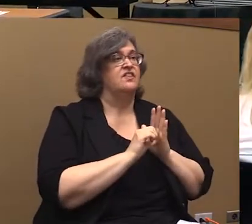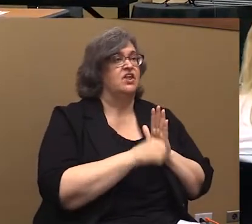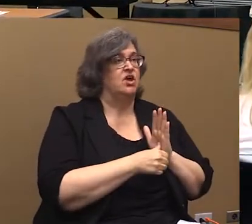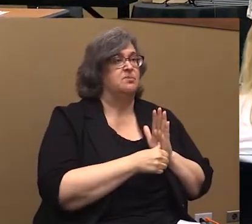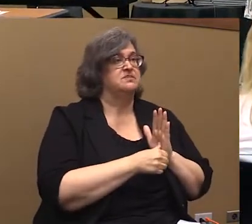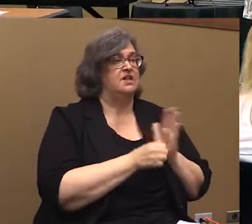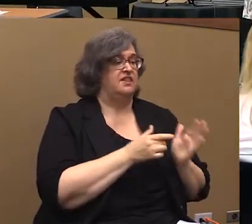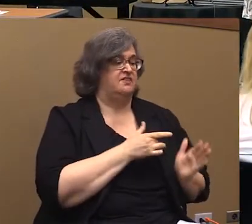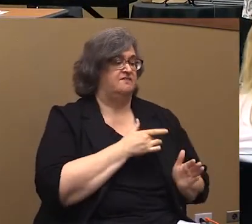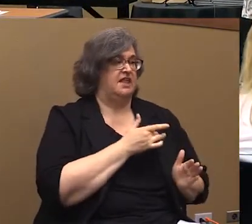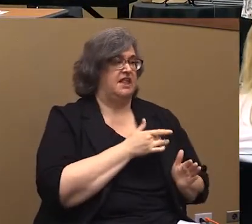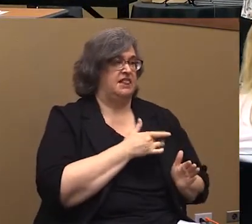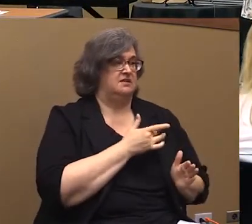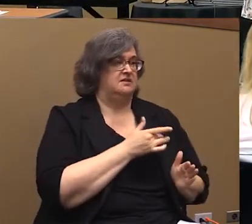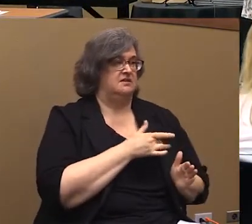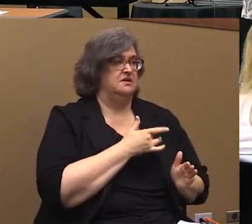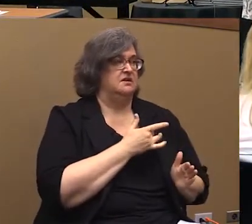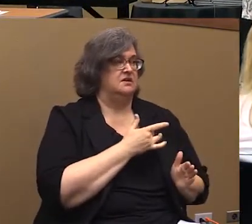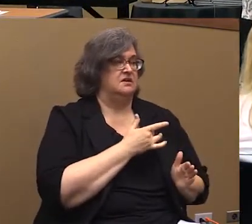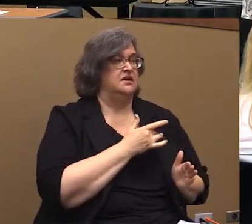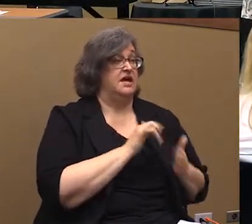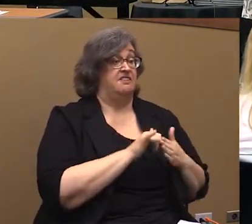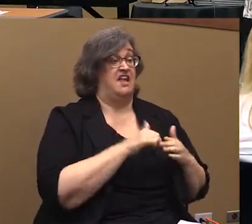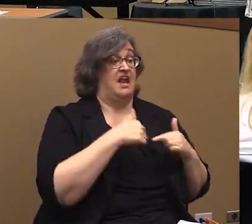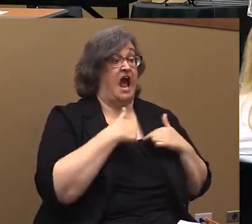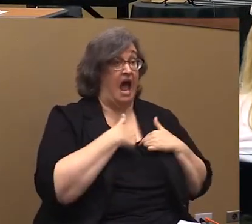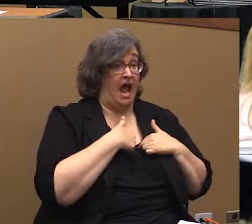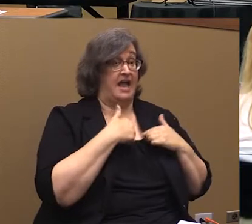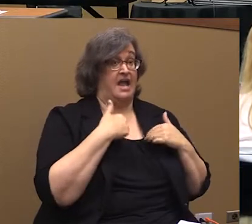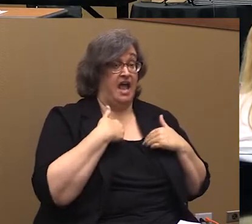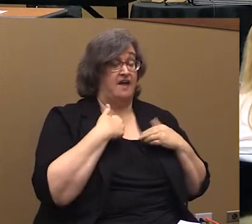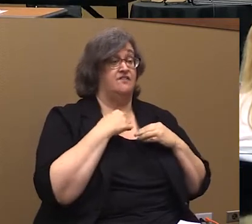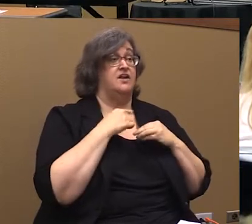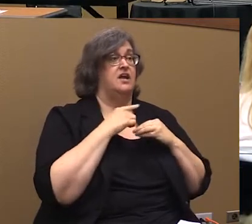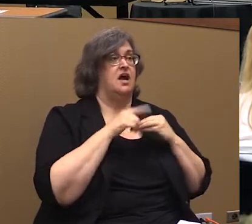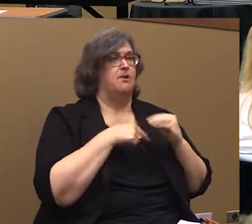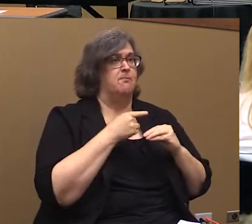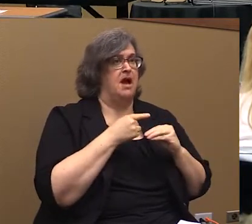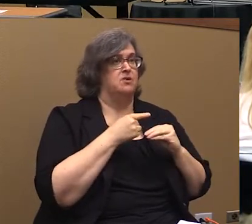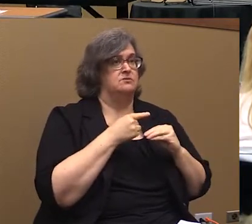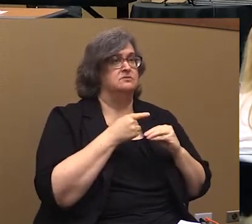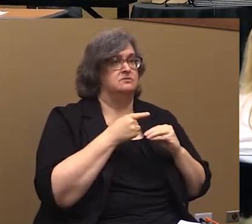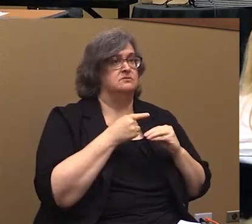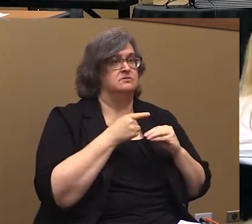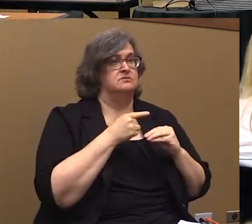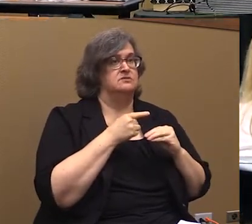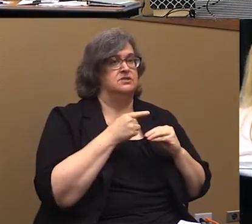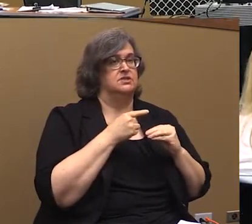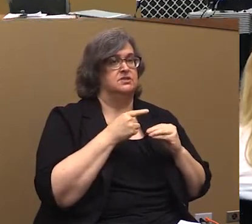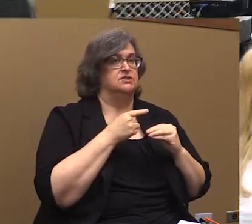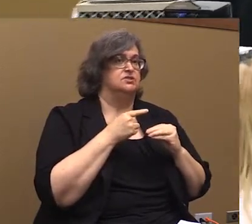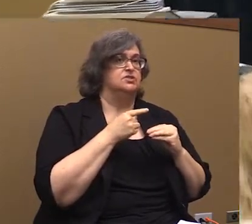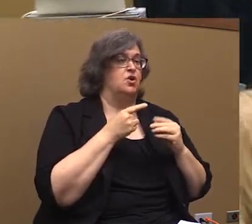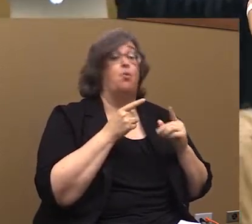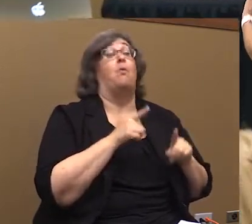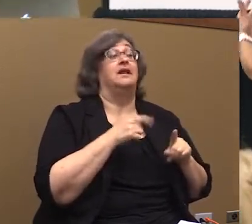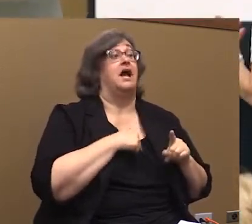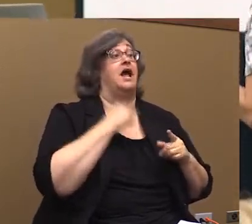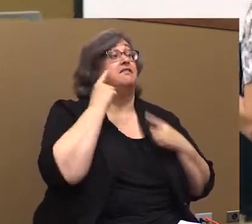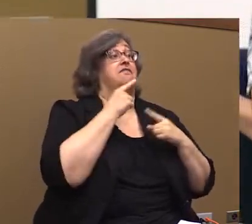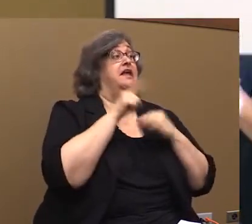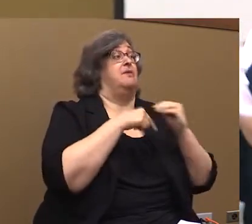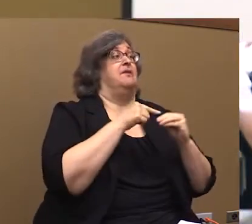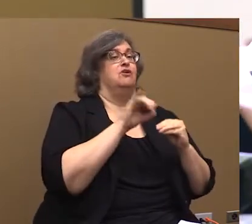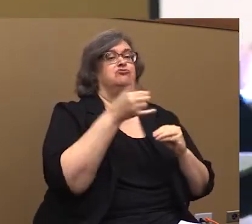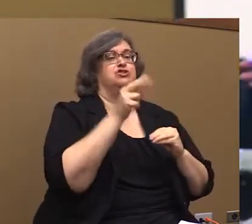it makes me feel, would also be important to emphasize the feeling that